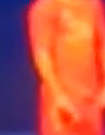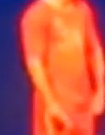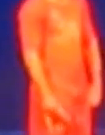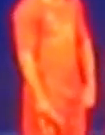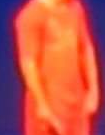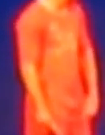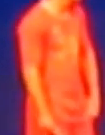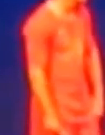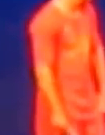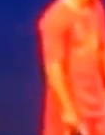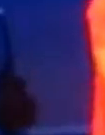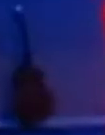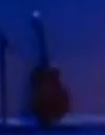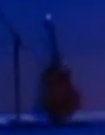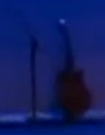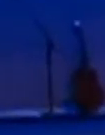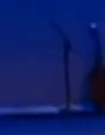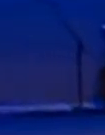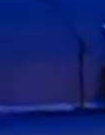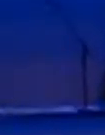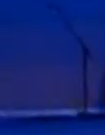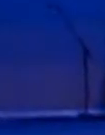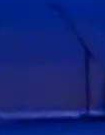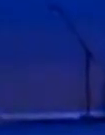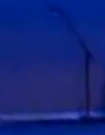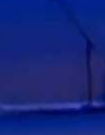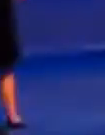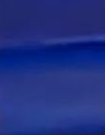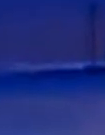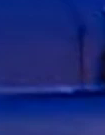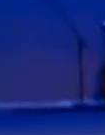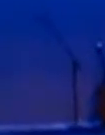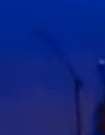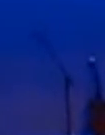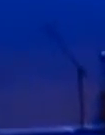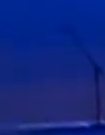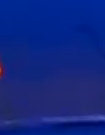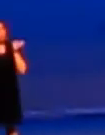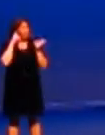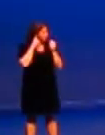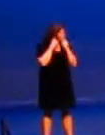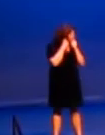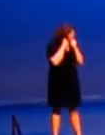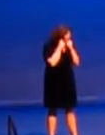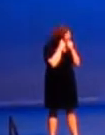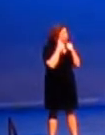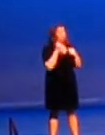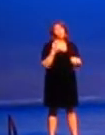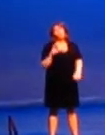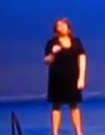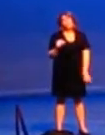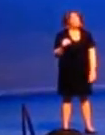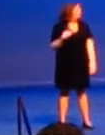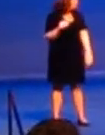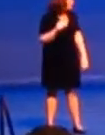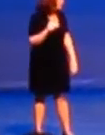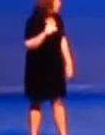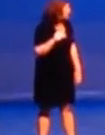sight, taste, touch, sound. We're missing something. What could that be, Jared? Smelly shoe.